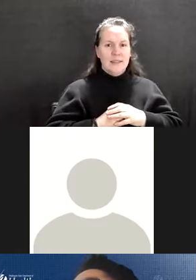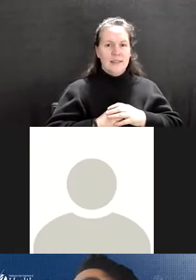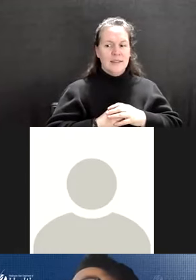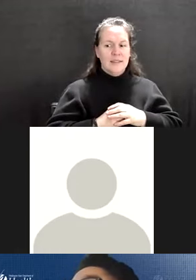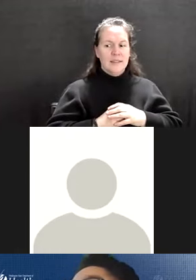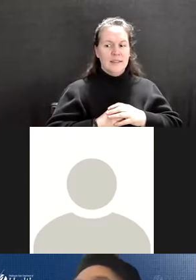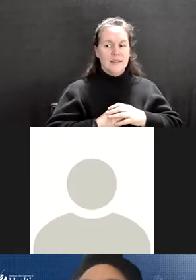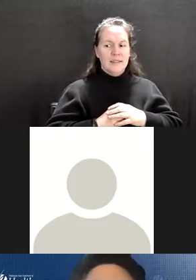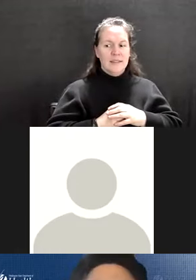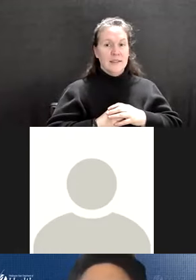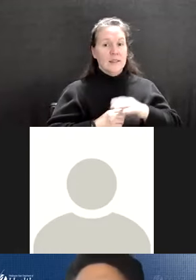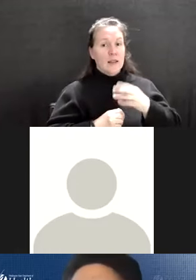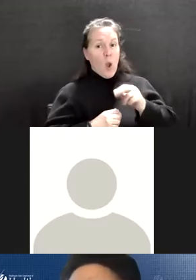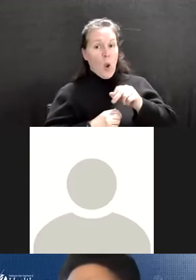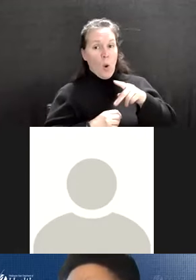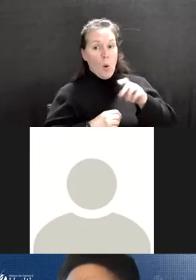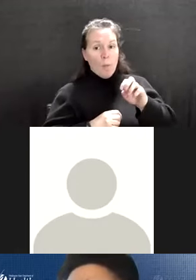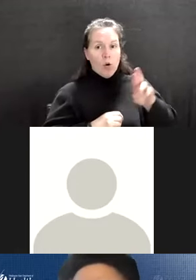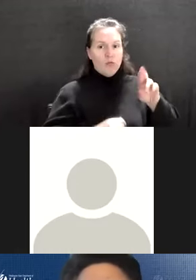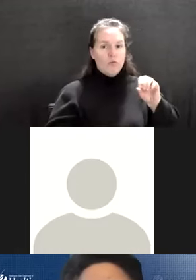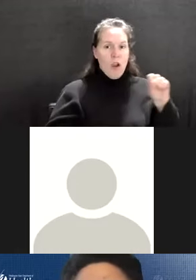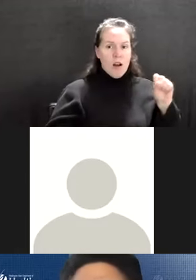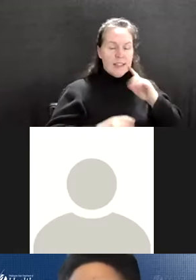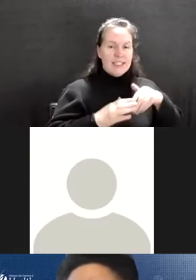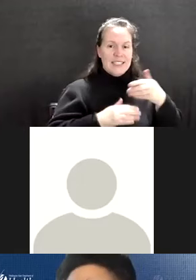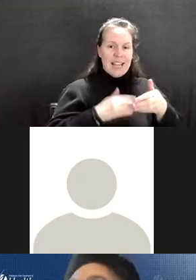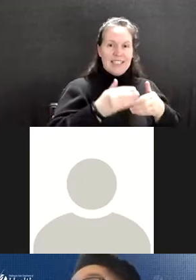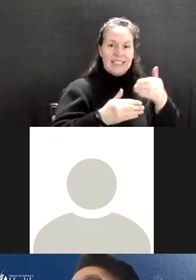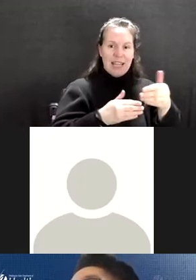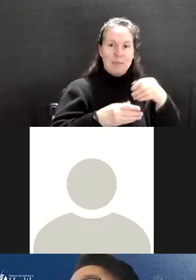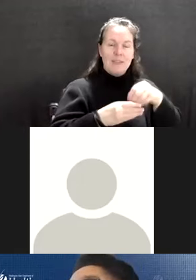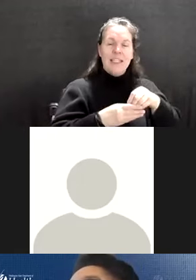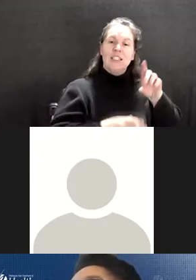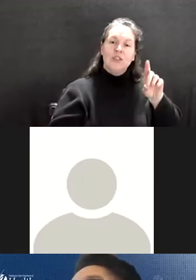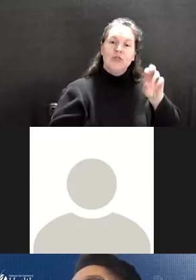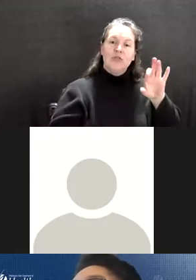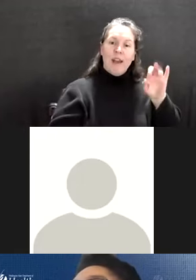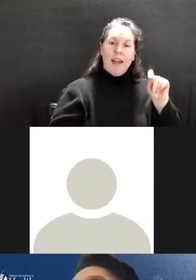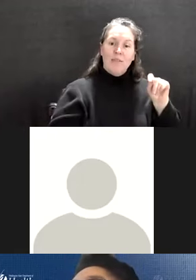Hope or Ross, if you want to talk about the next steps in the draft process.